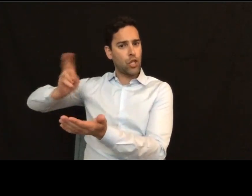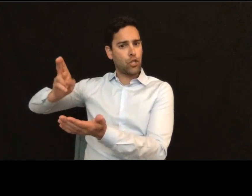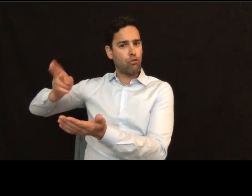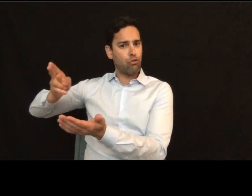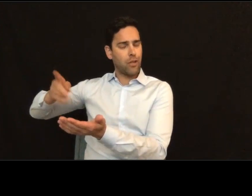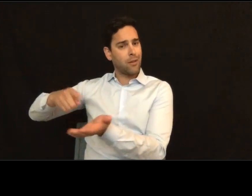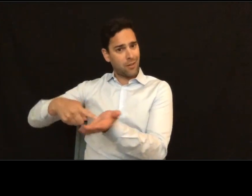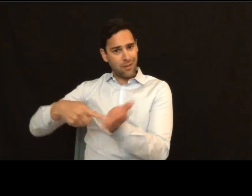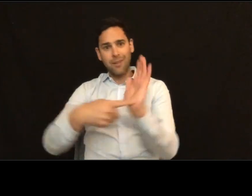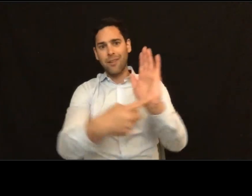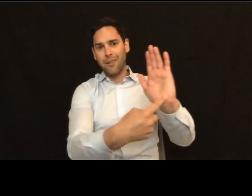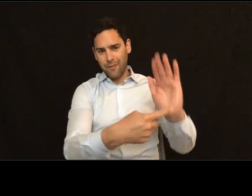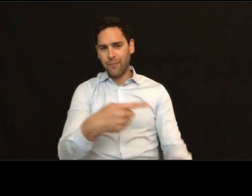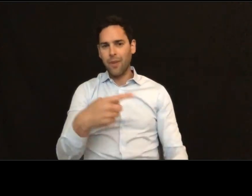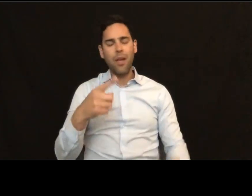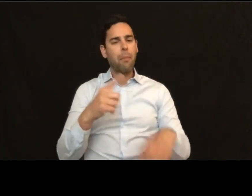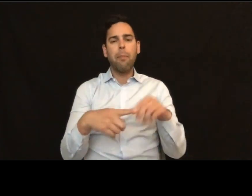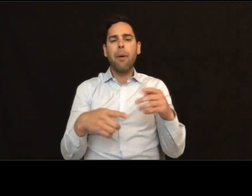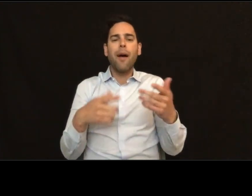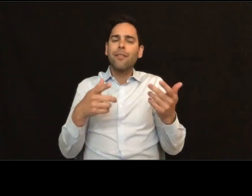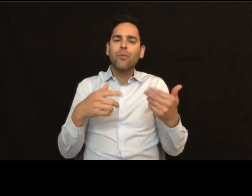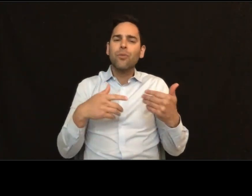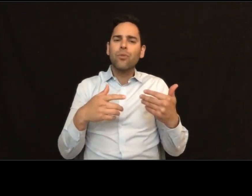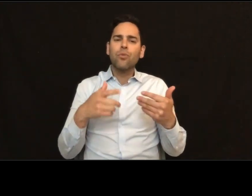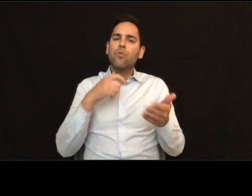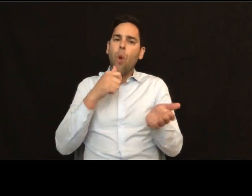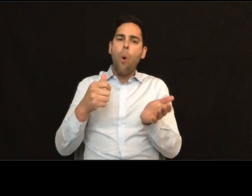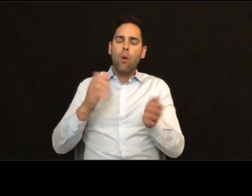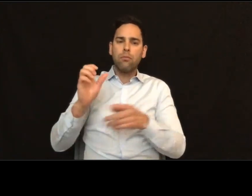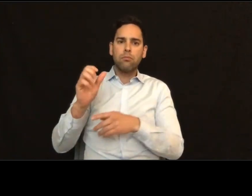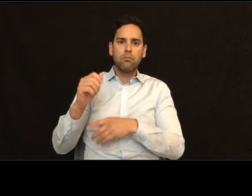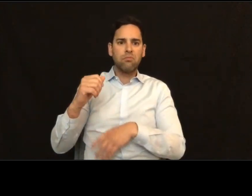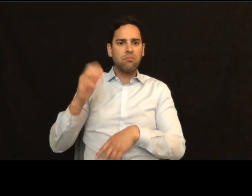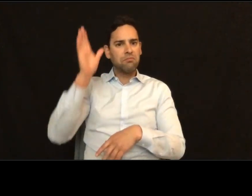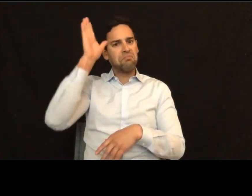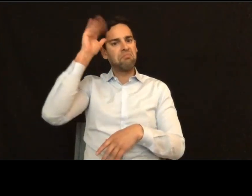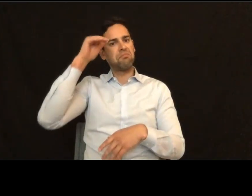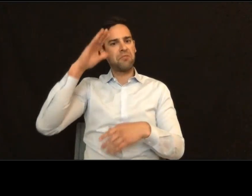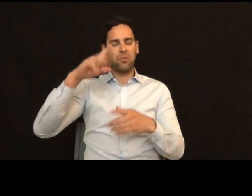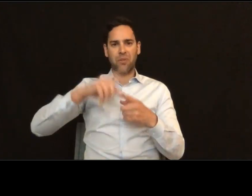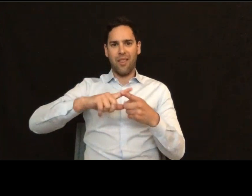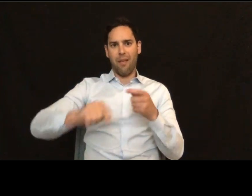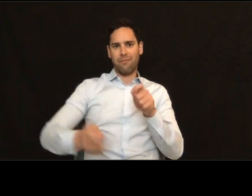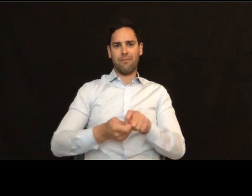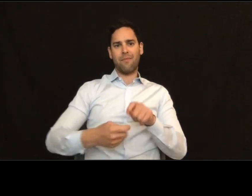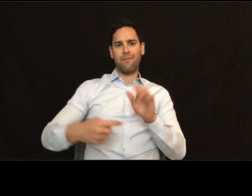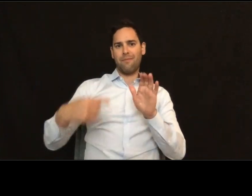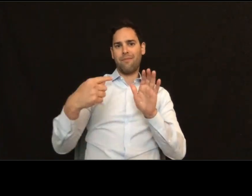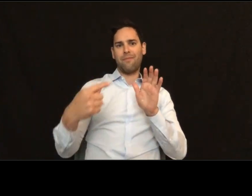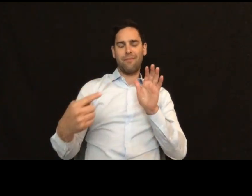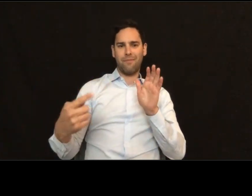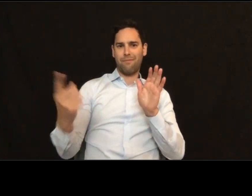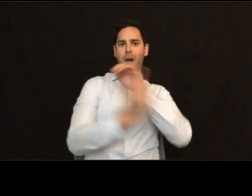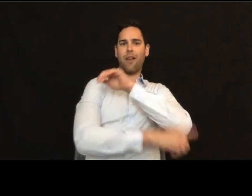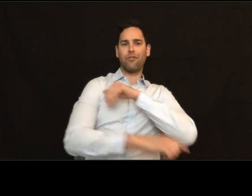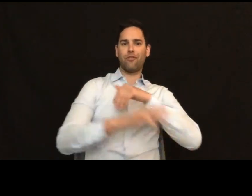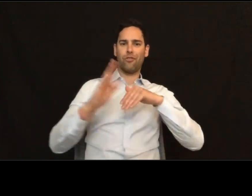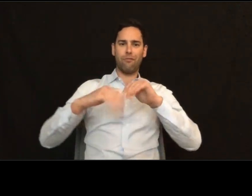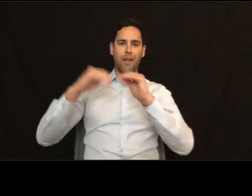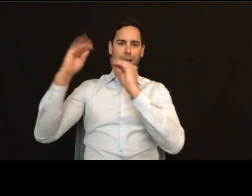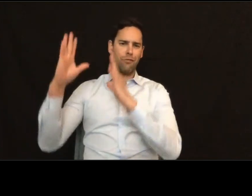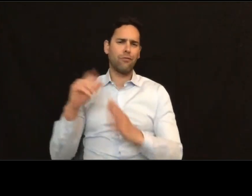get punished for your writing. So, but generic they has been in the language for a really, really, really long time. So